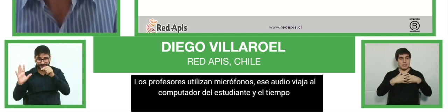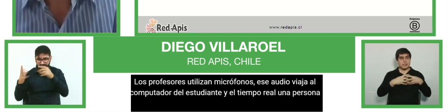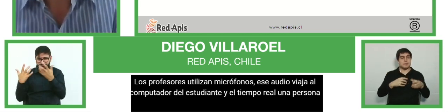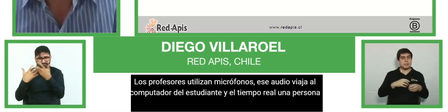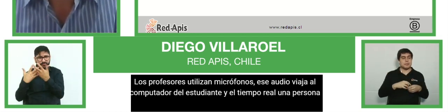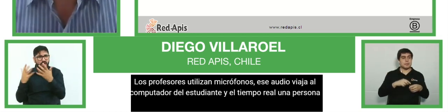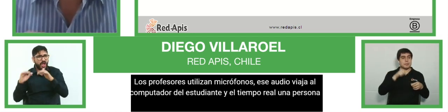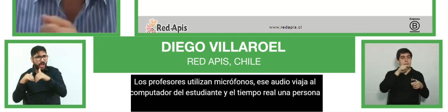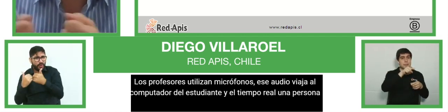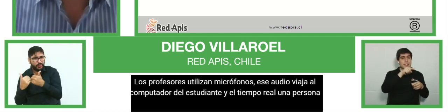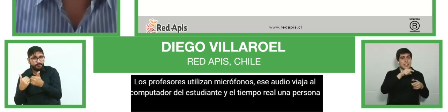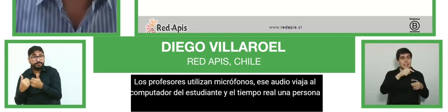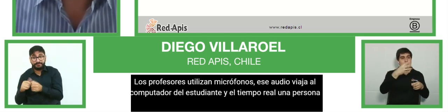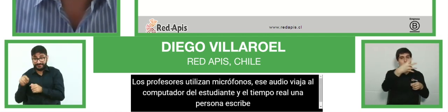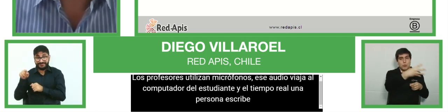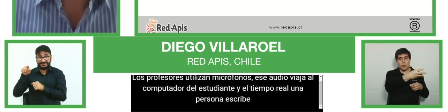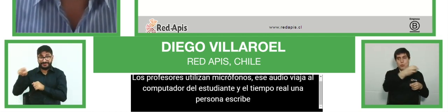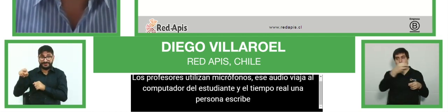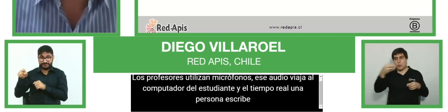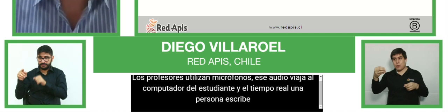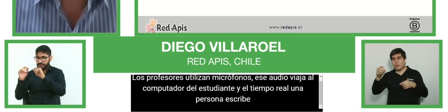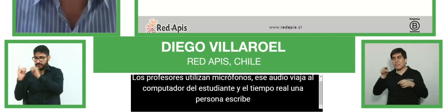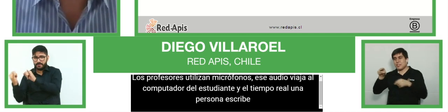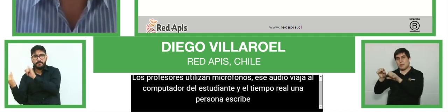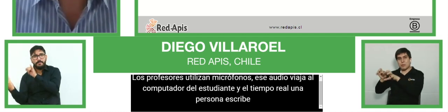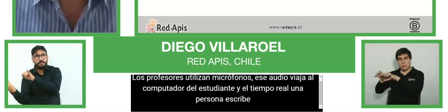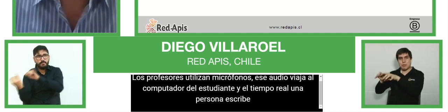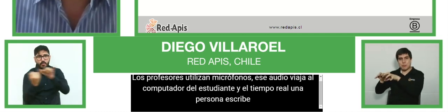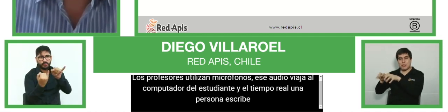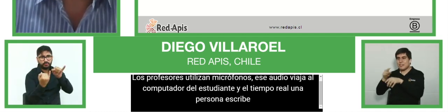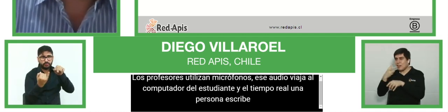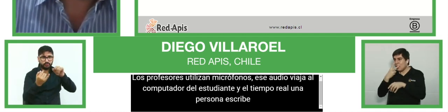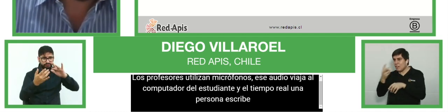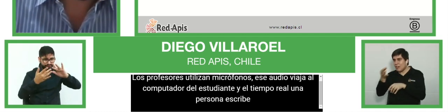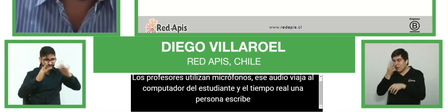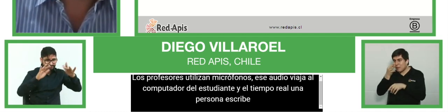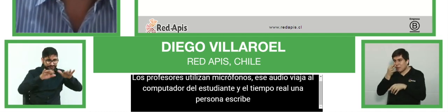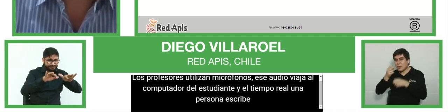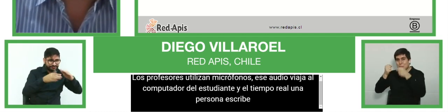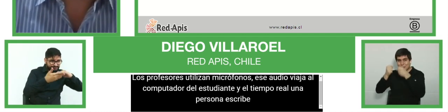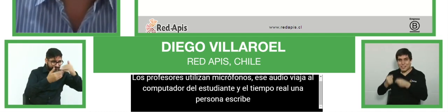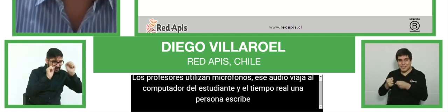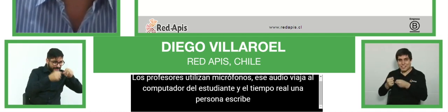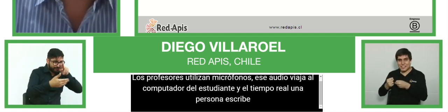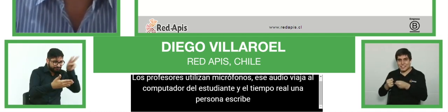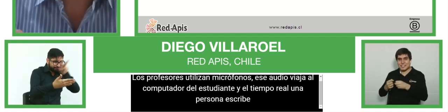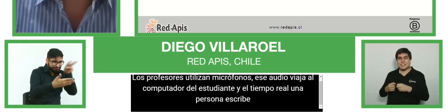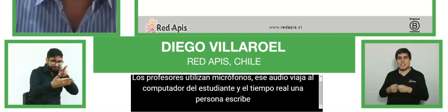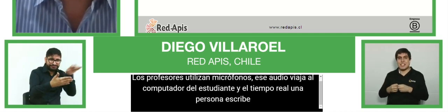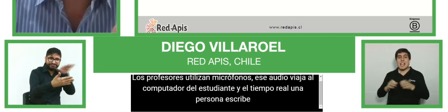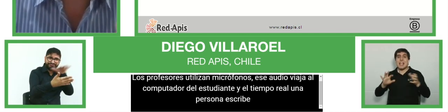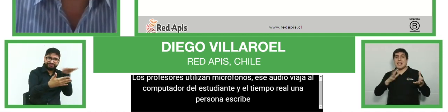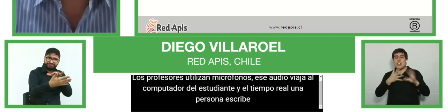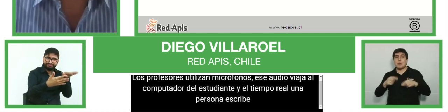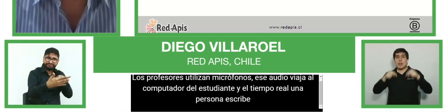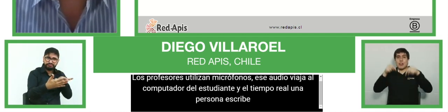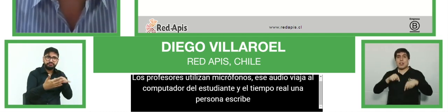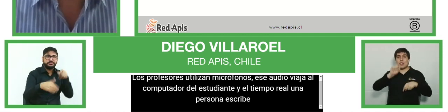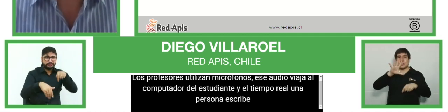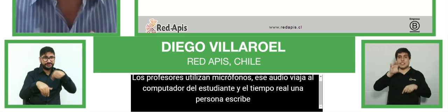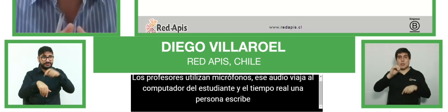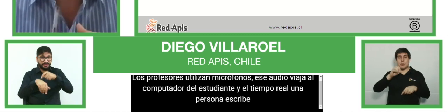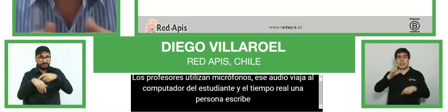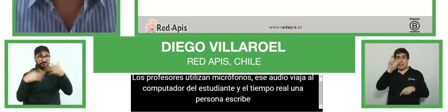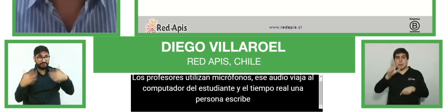text comes in real time. And at this point, there's around 50 people using this at the moment